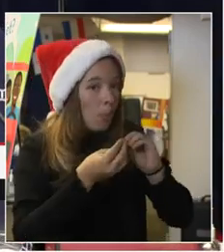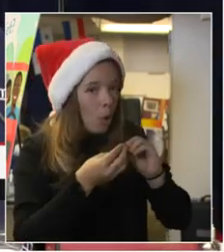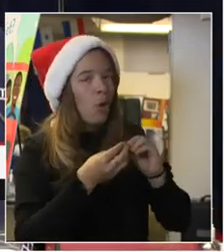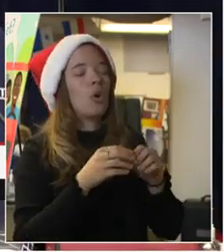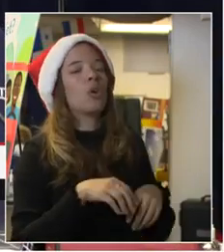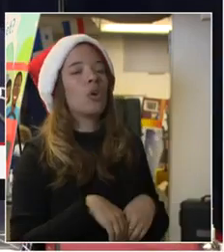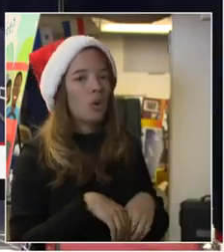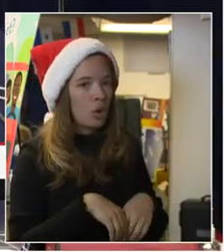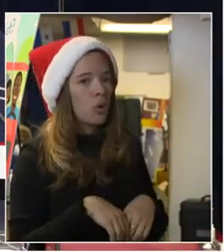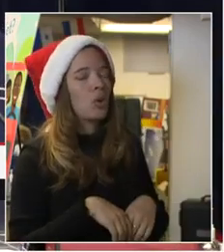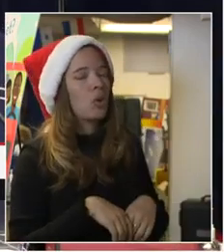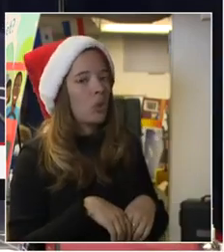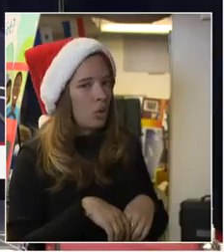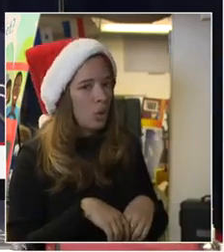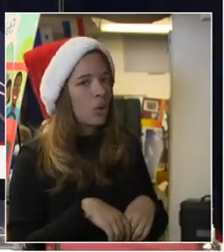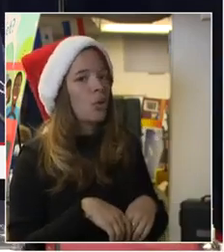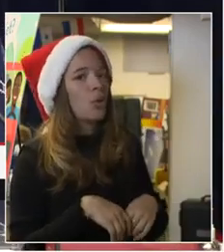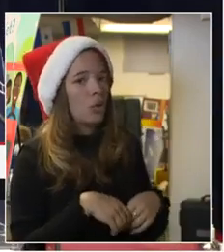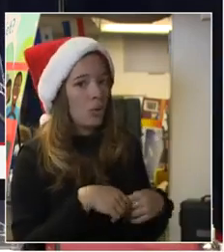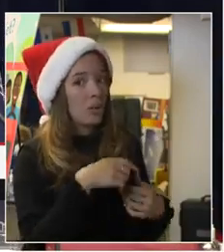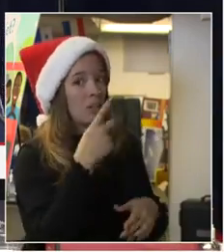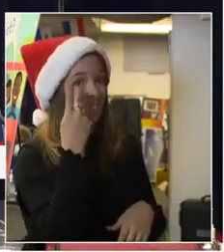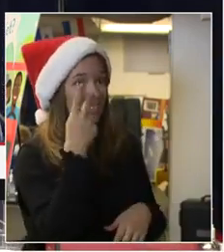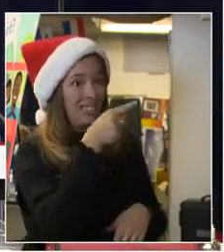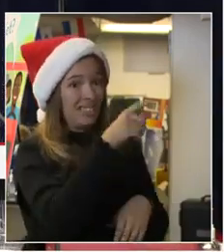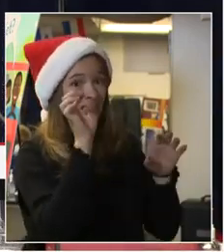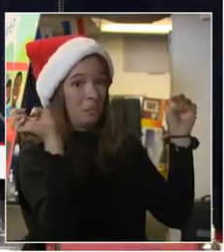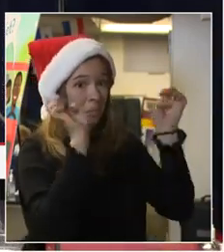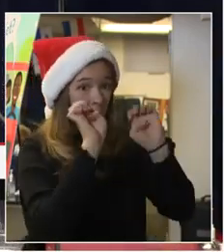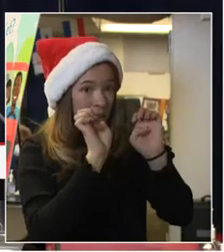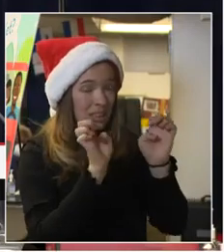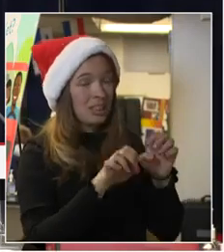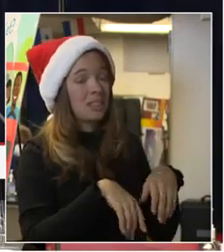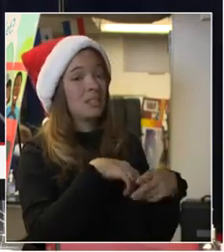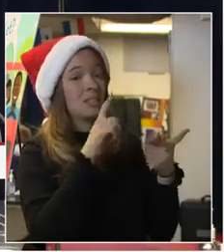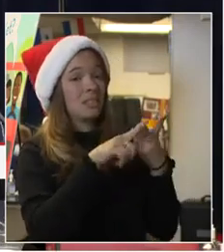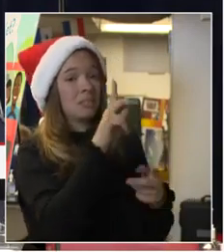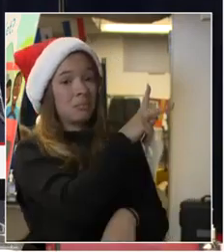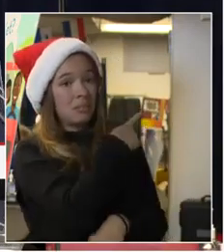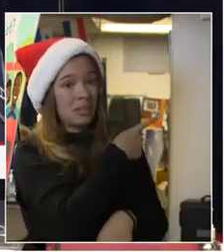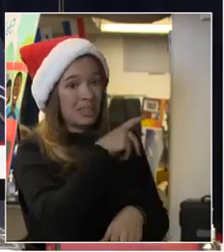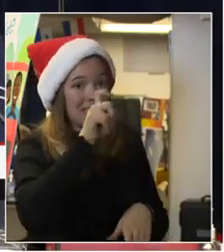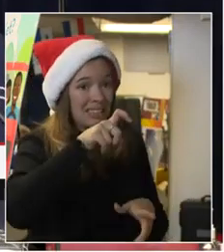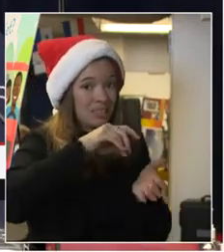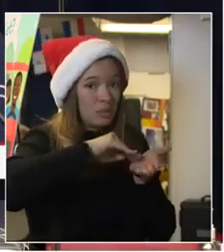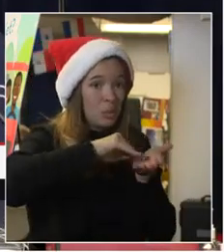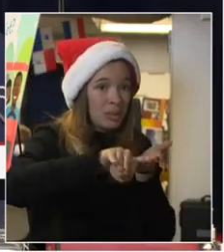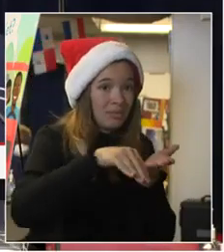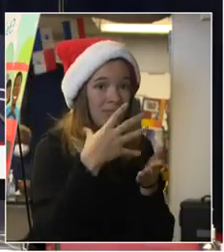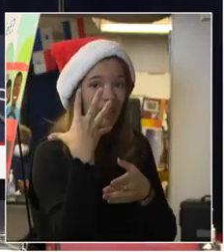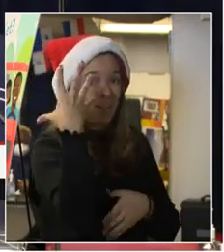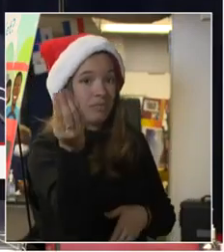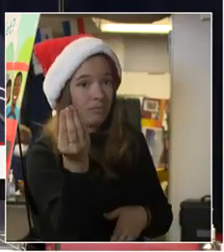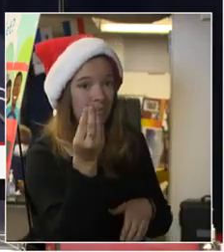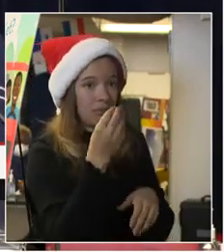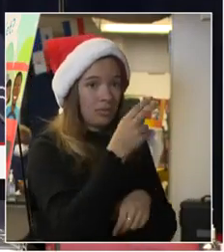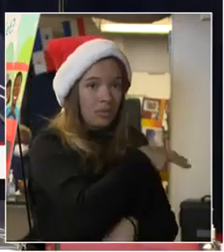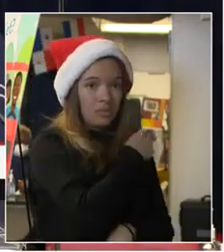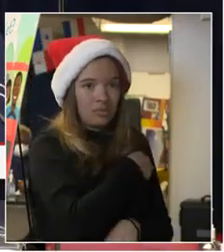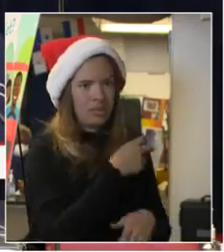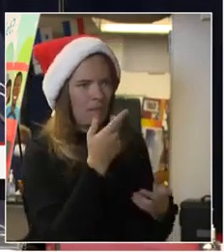that are presenting to the emergency room, but also any patients that are in need of discharge and placement issues that may